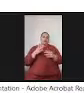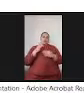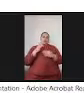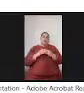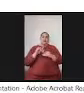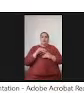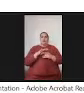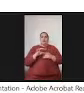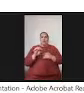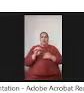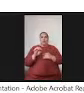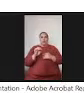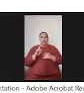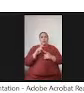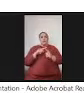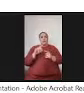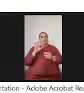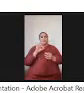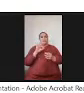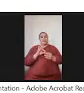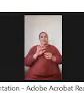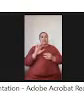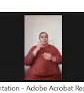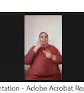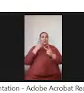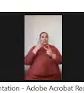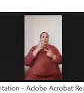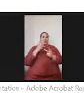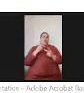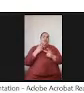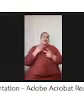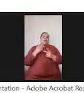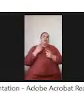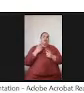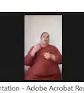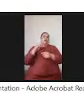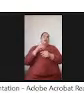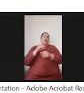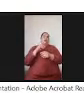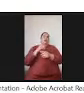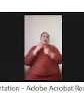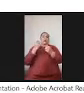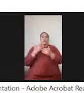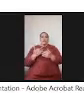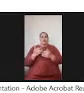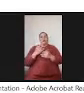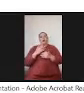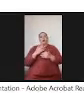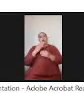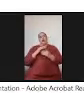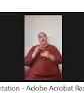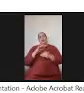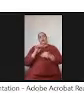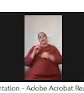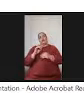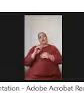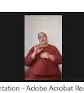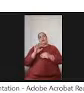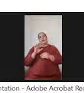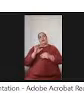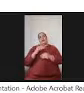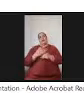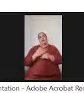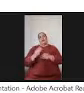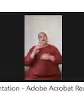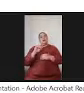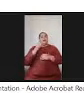June, specifically looking at our expenditure versus the budget as at the end of June, specifically a quarter way through the year, which is the first